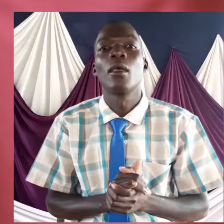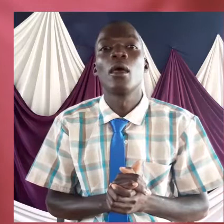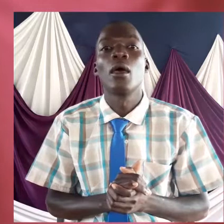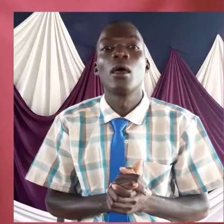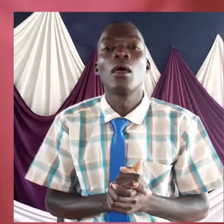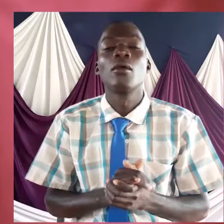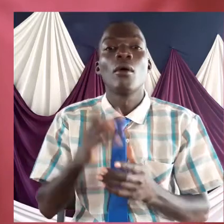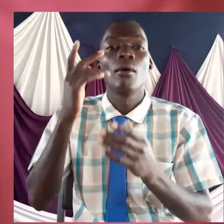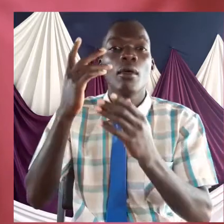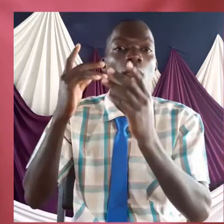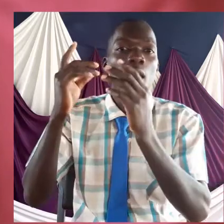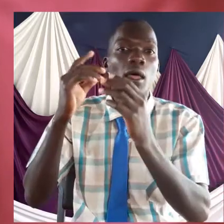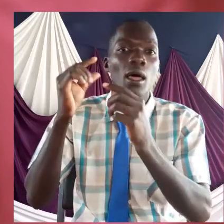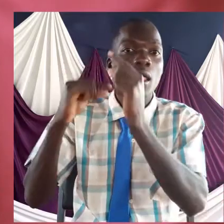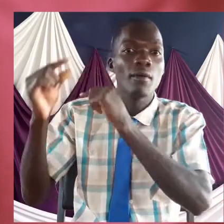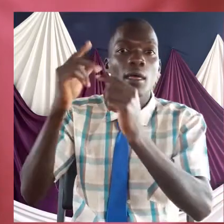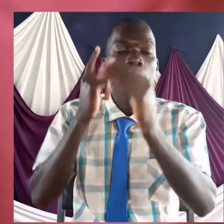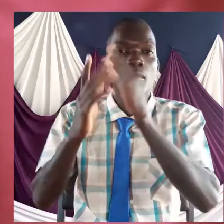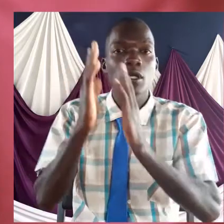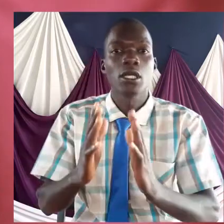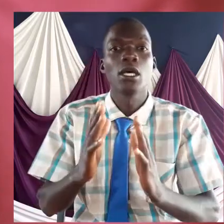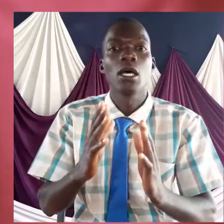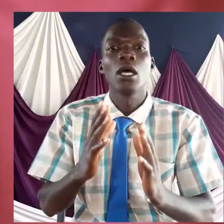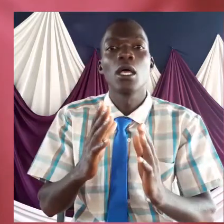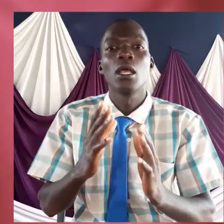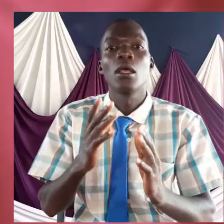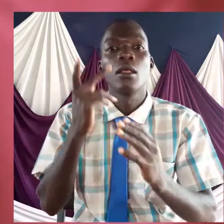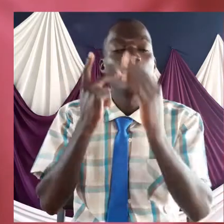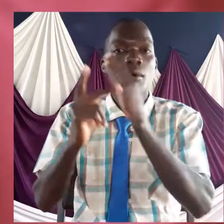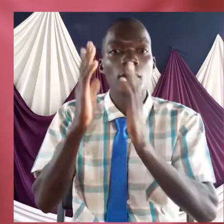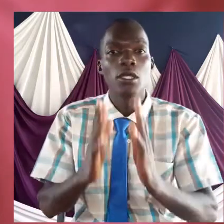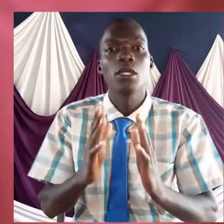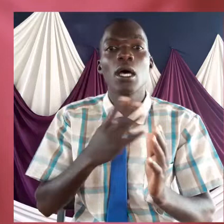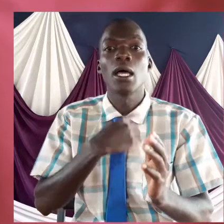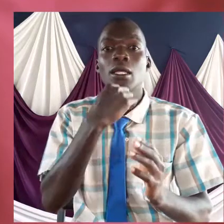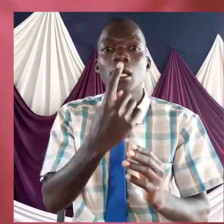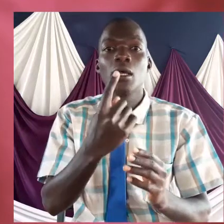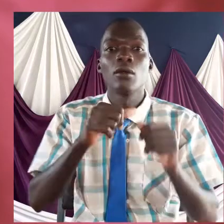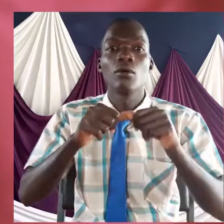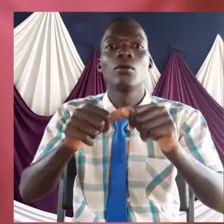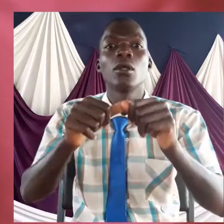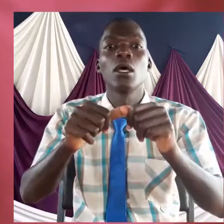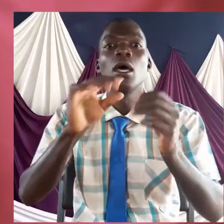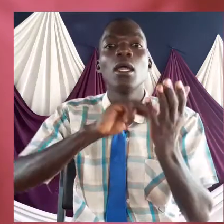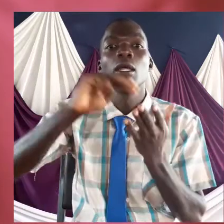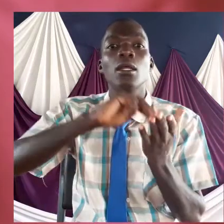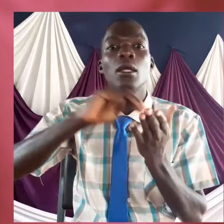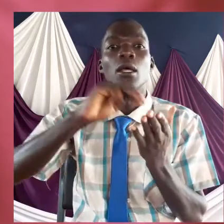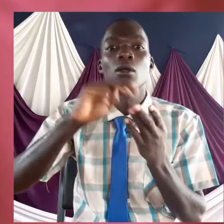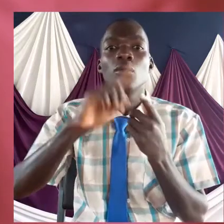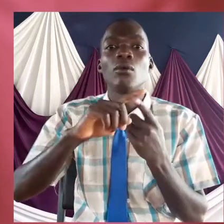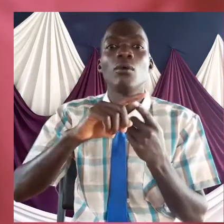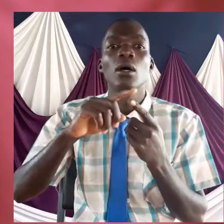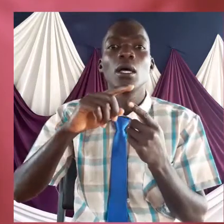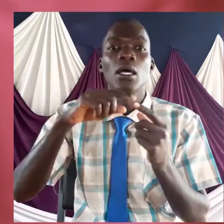prophecy is actually a progressive and continuous fulfillment of